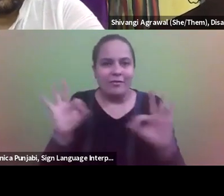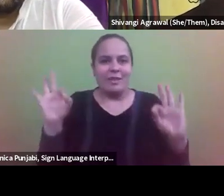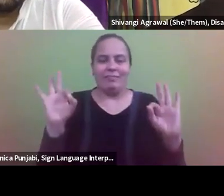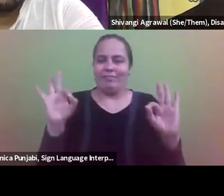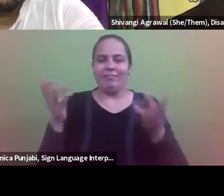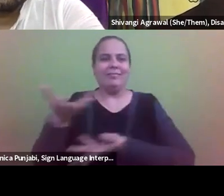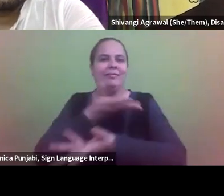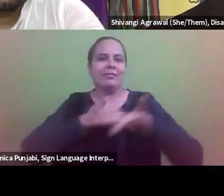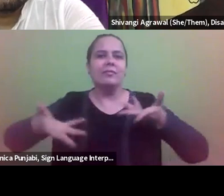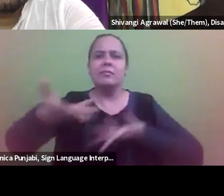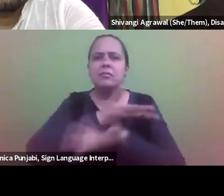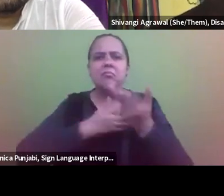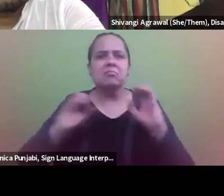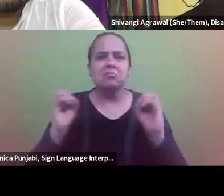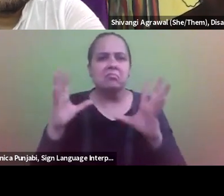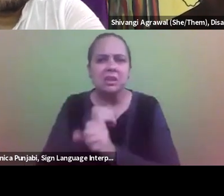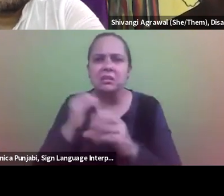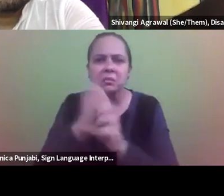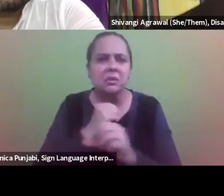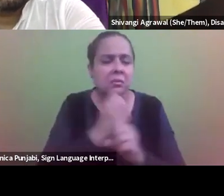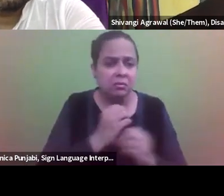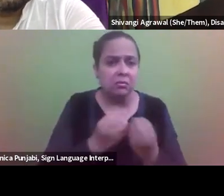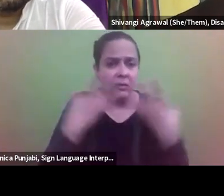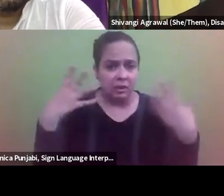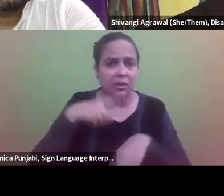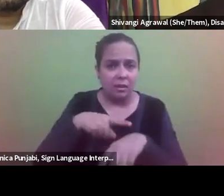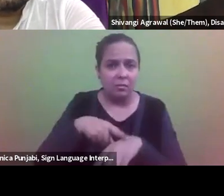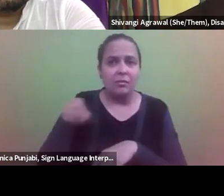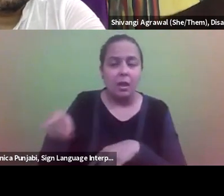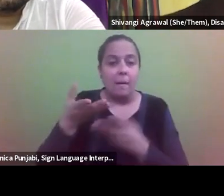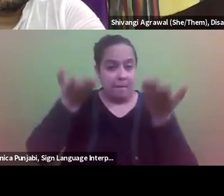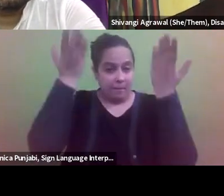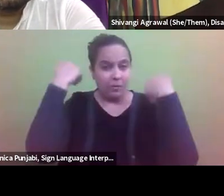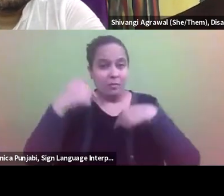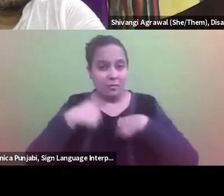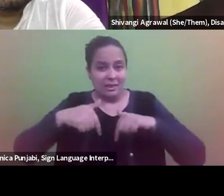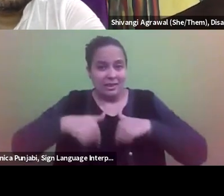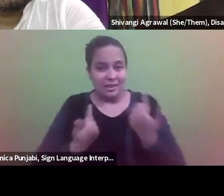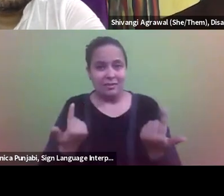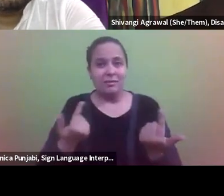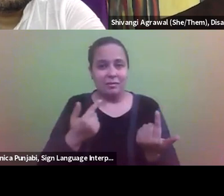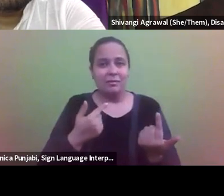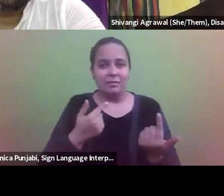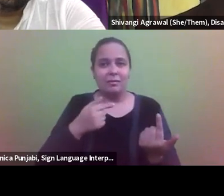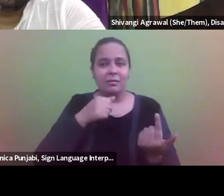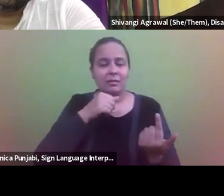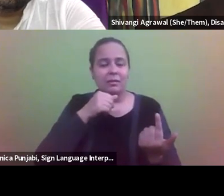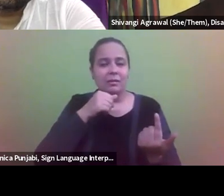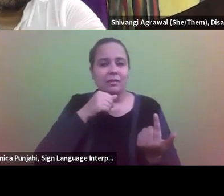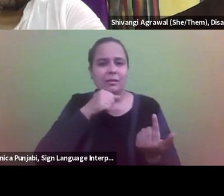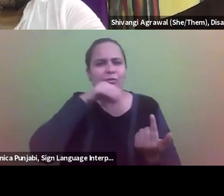like very difficult because as a kid, like I hardly had any friends, and